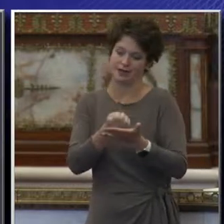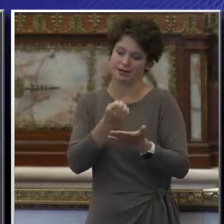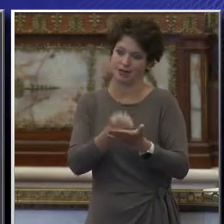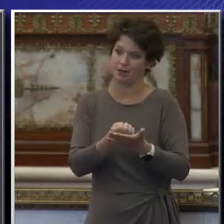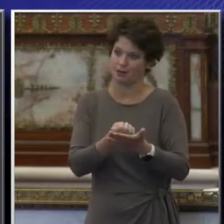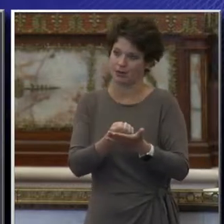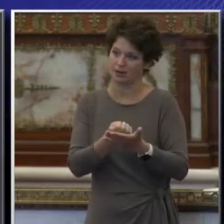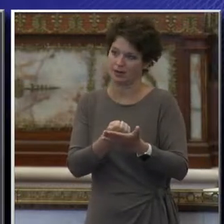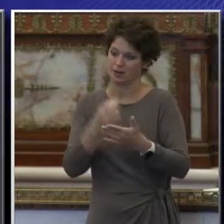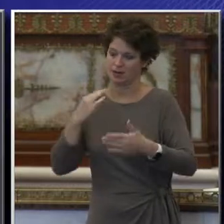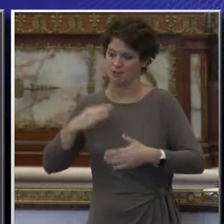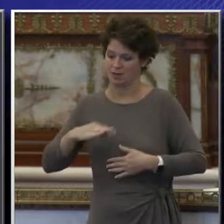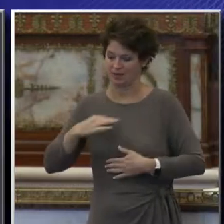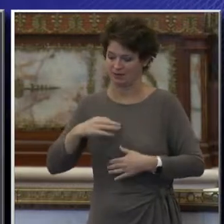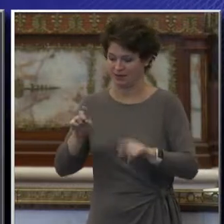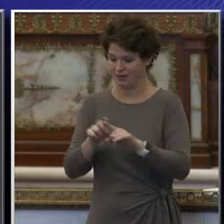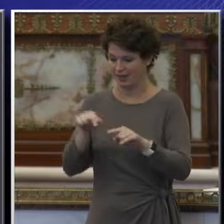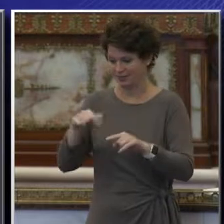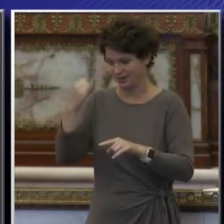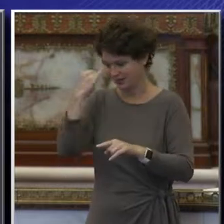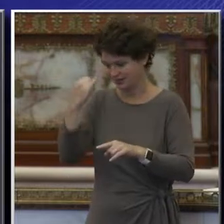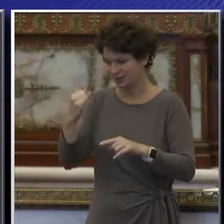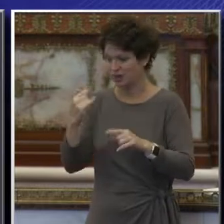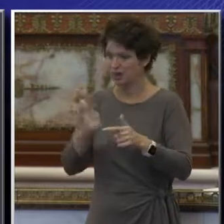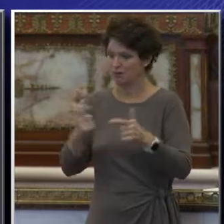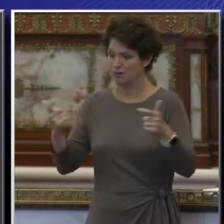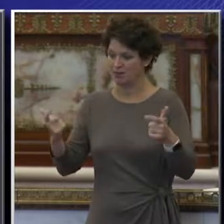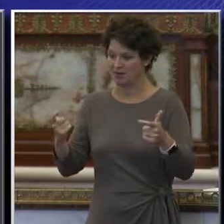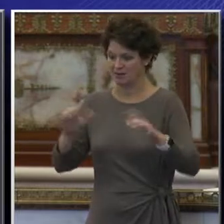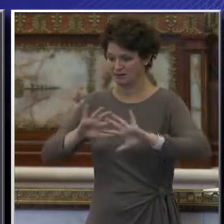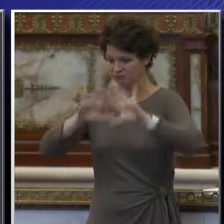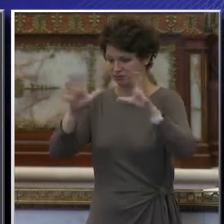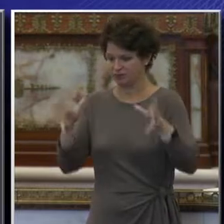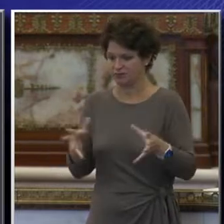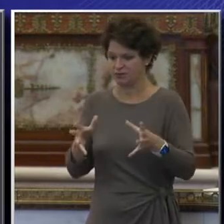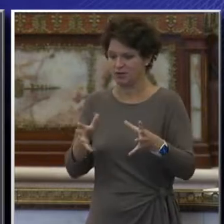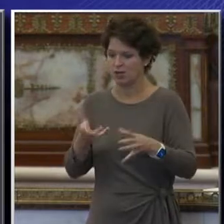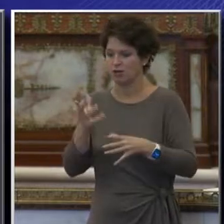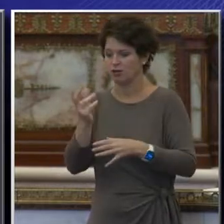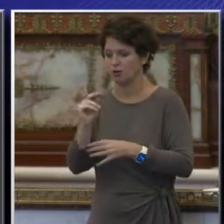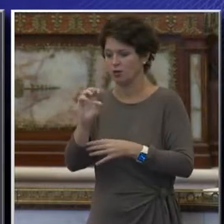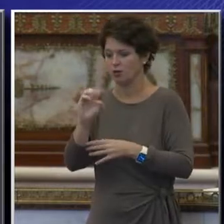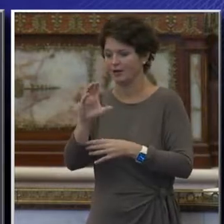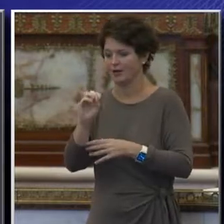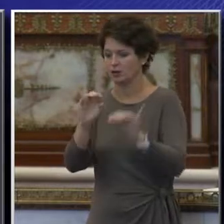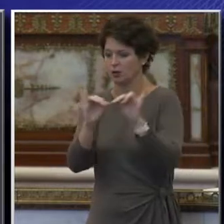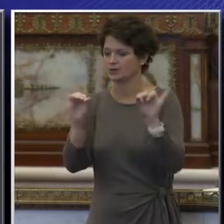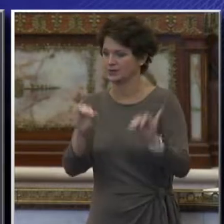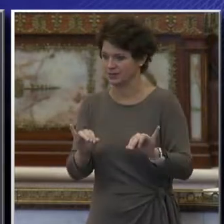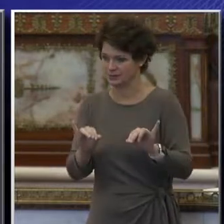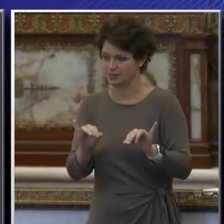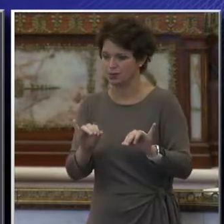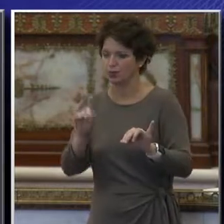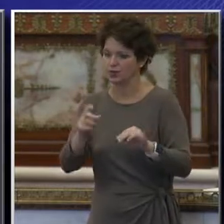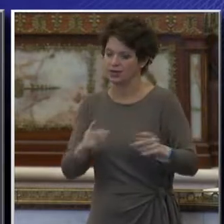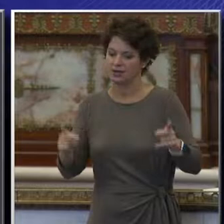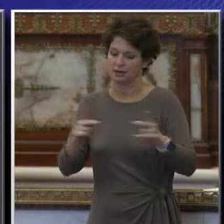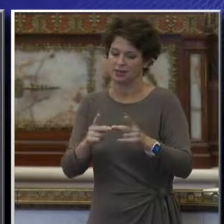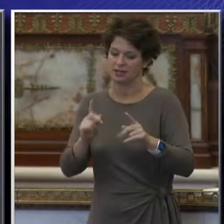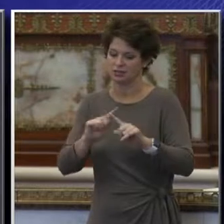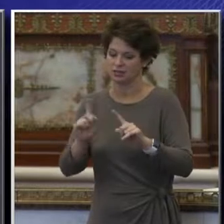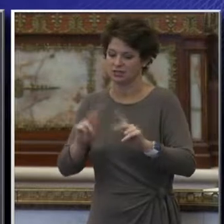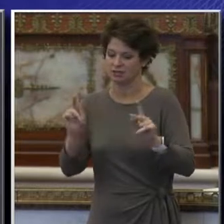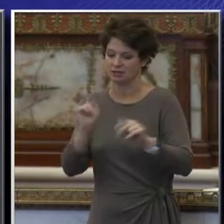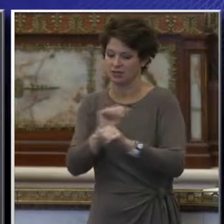an economic benefit like this and this large of a scale, you almost create your own ecosystem where you do need a place for different employees